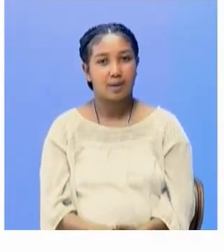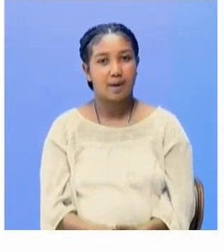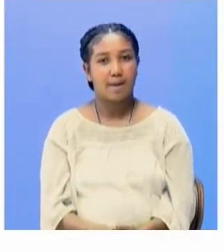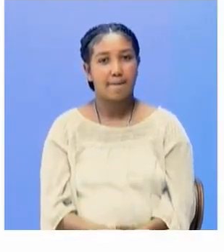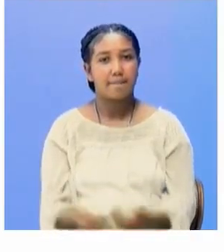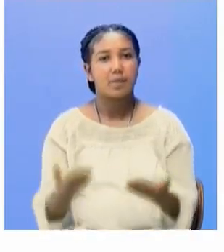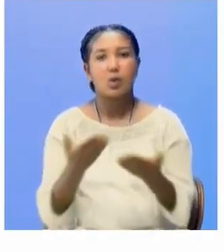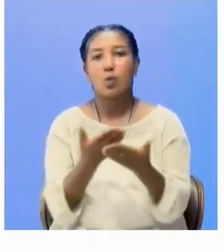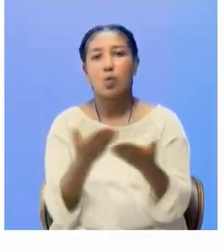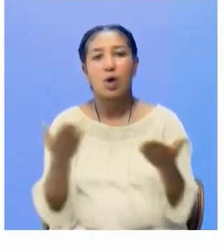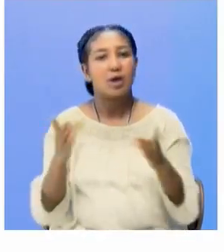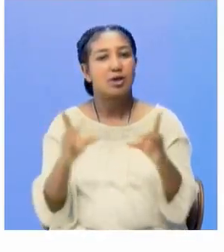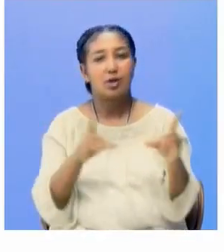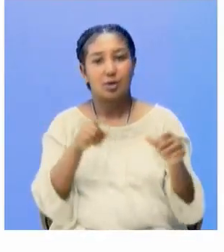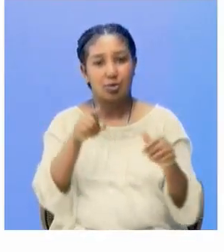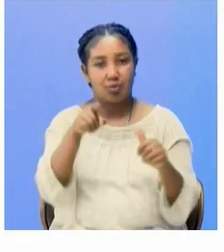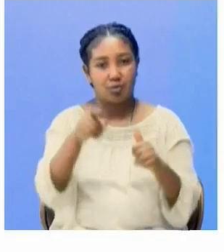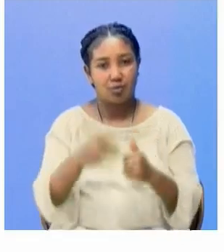did you